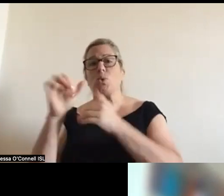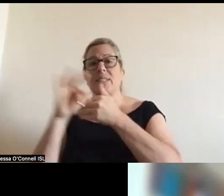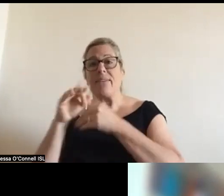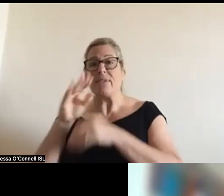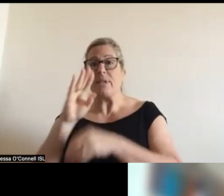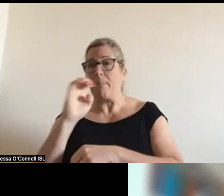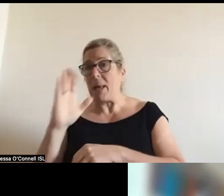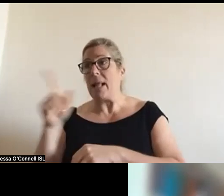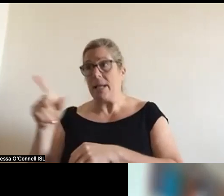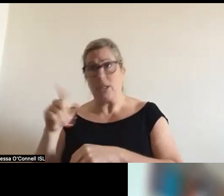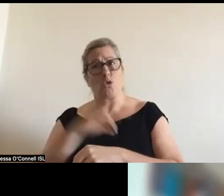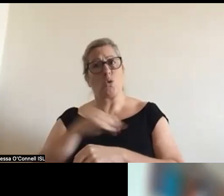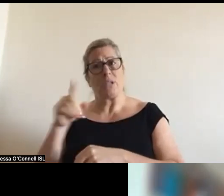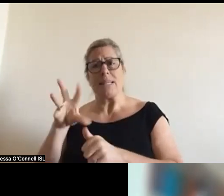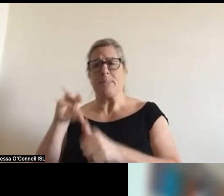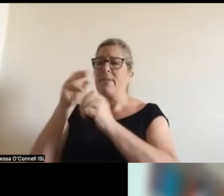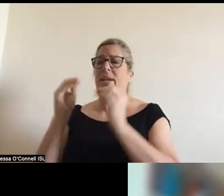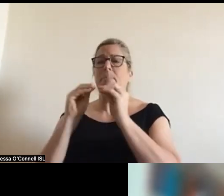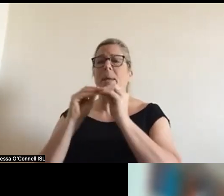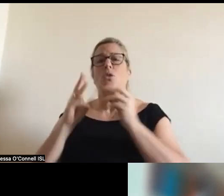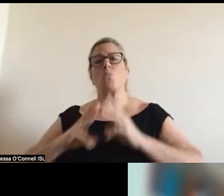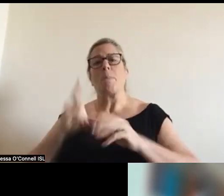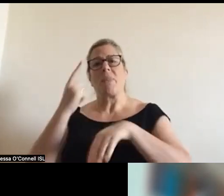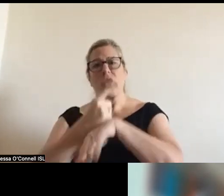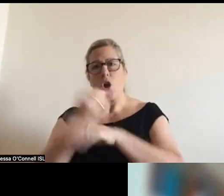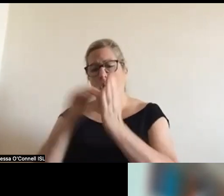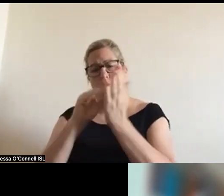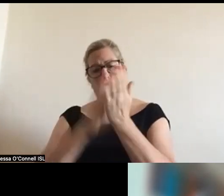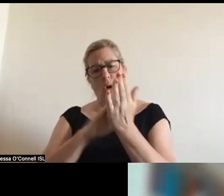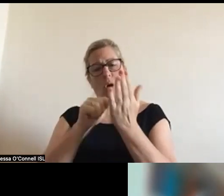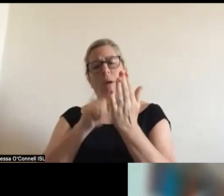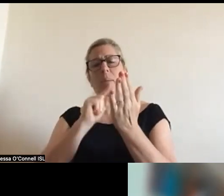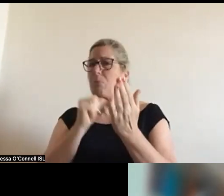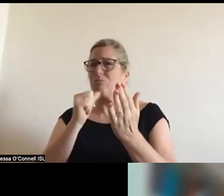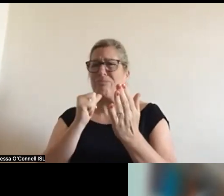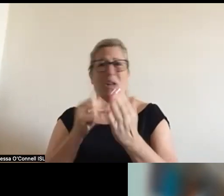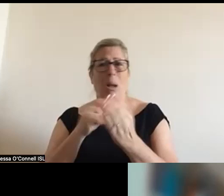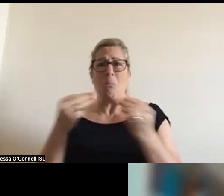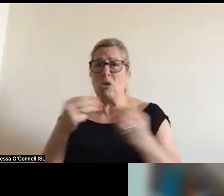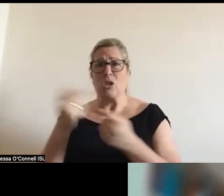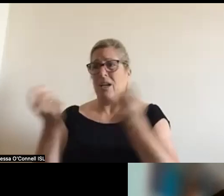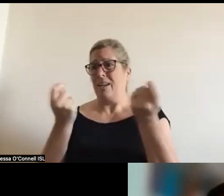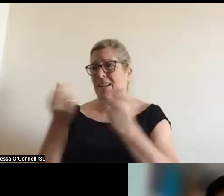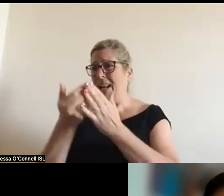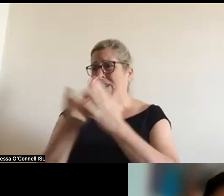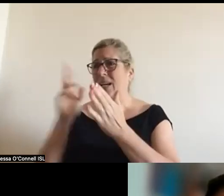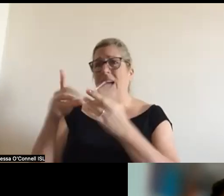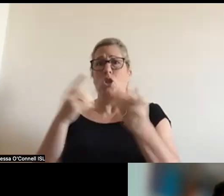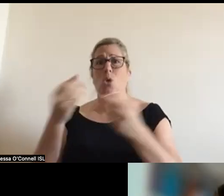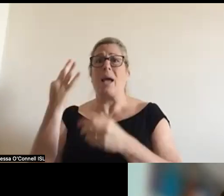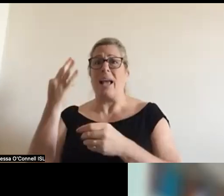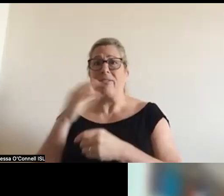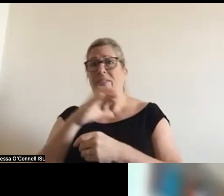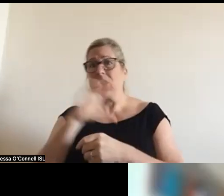mentioned women in it, but there's only so much this legislation can do if your troll is outside of the jurisdiction. You know, like if I'm in Spain and